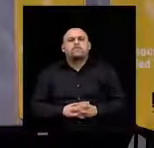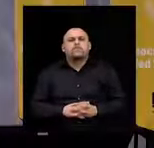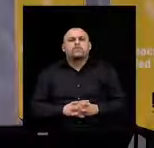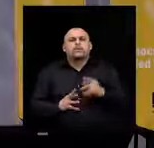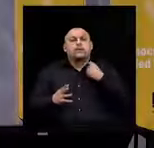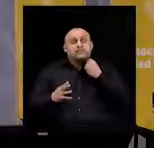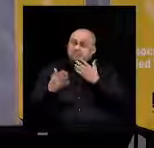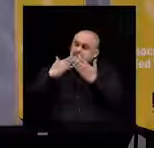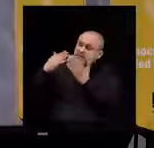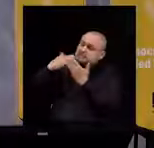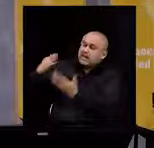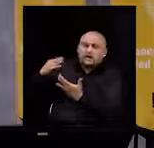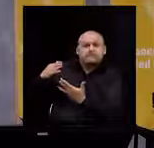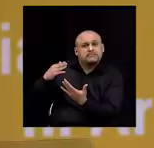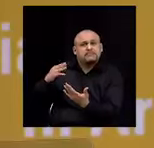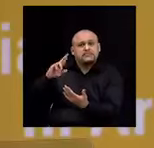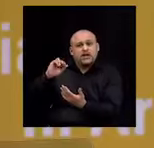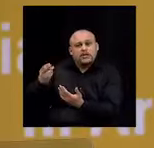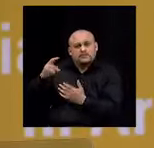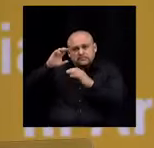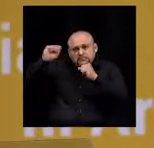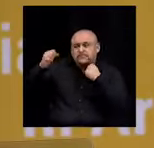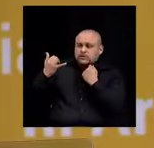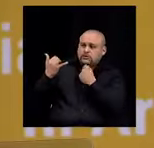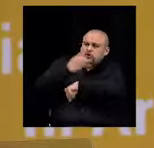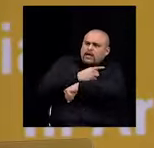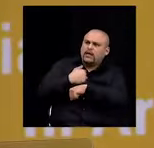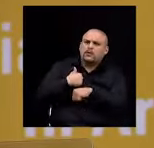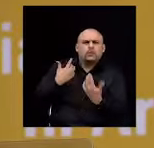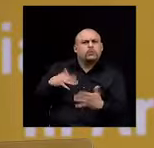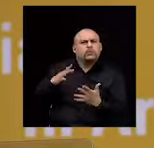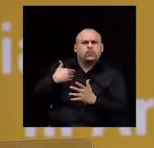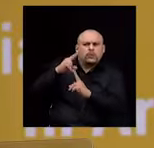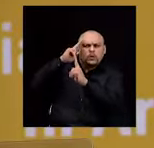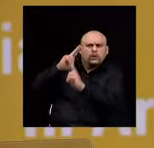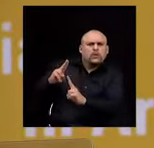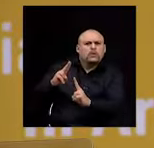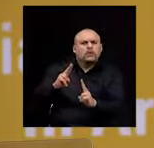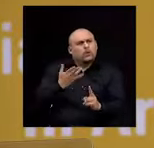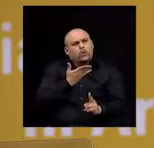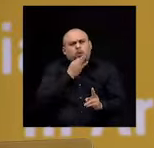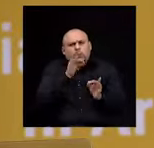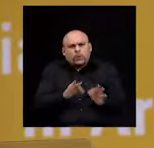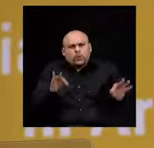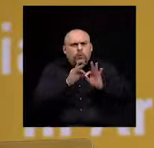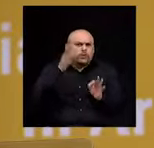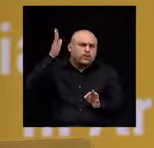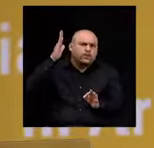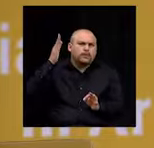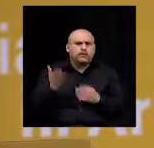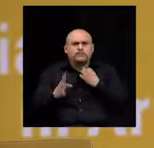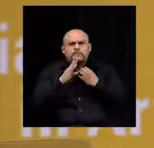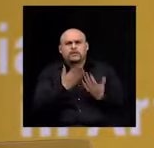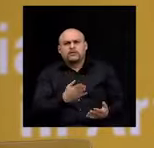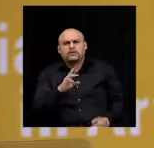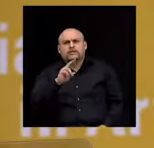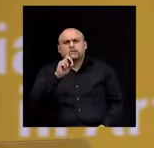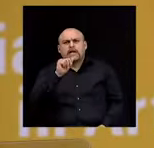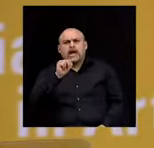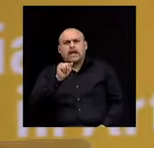Thank you, Mr. Raj. Today, I am privileged to introduce our keynote speaker, Ms. Donna